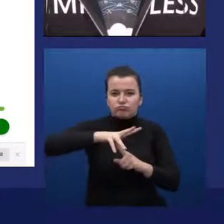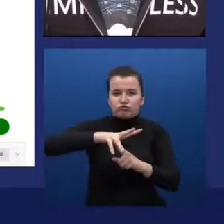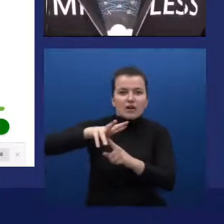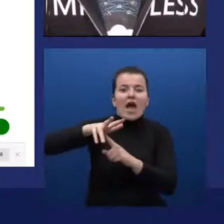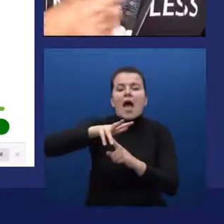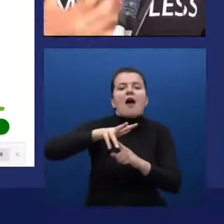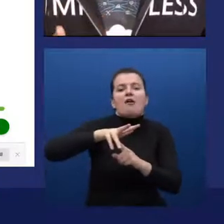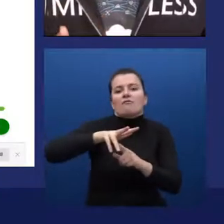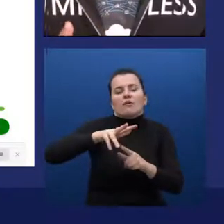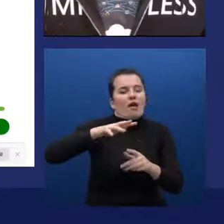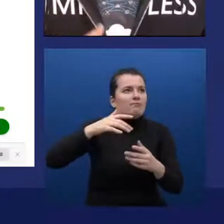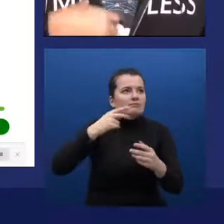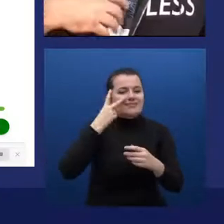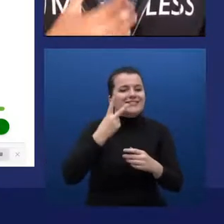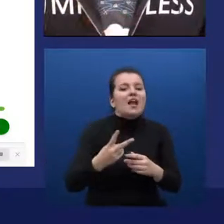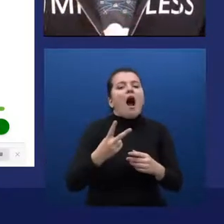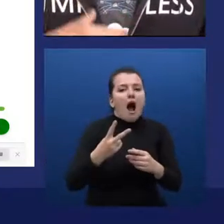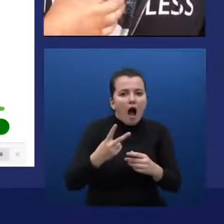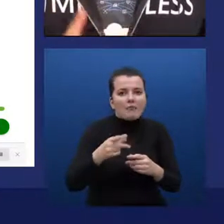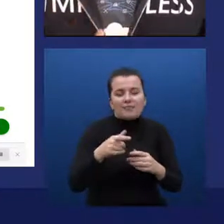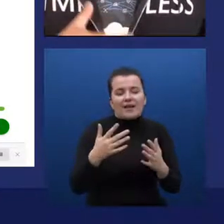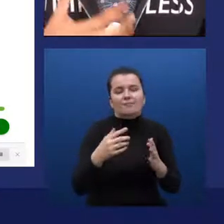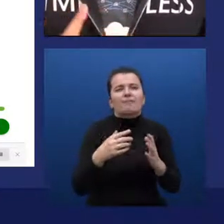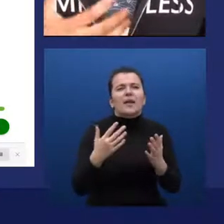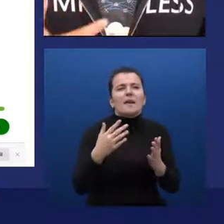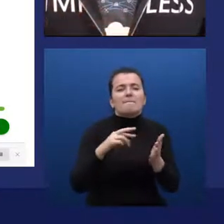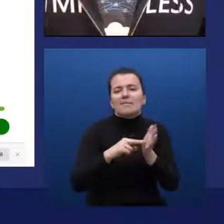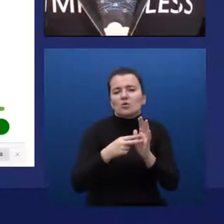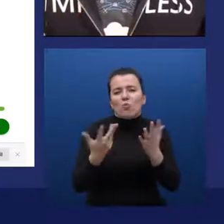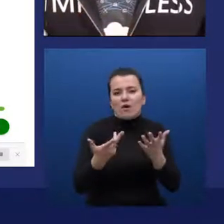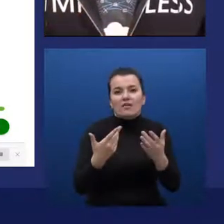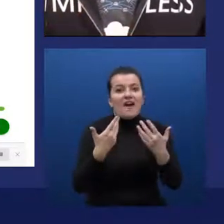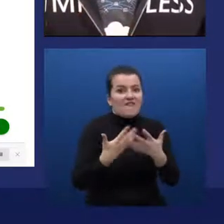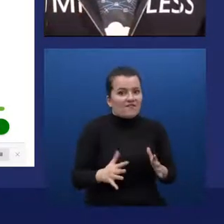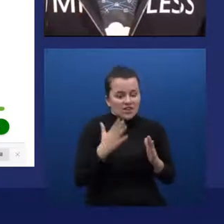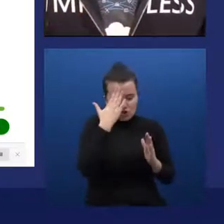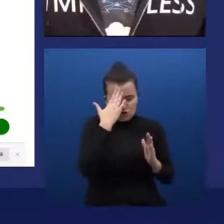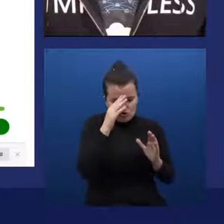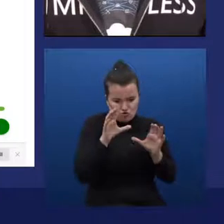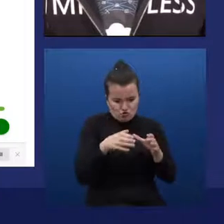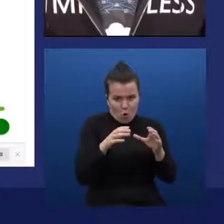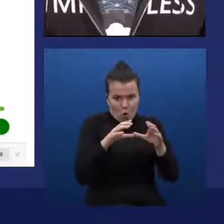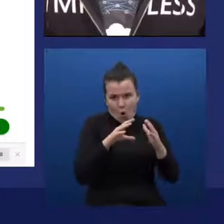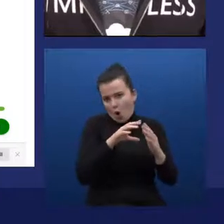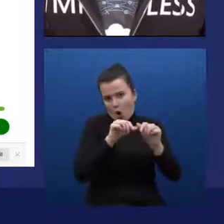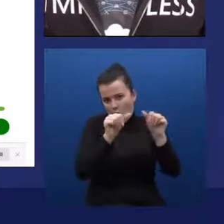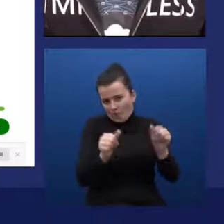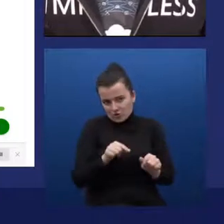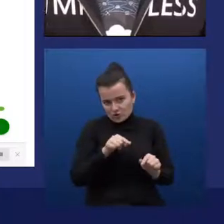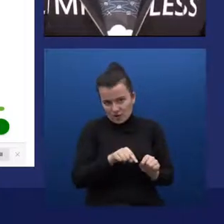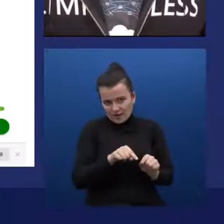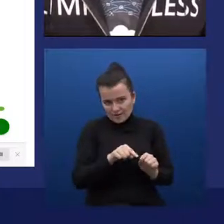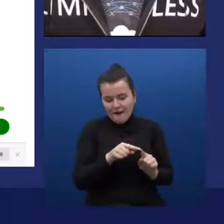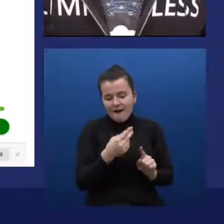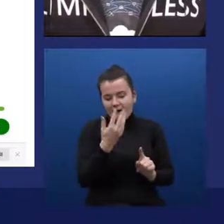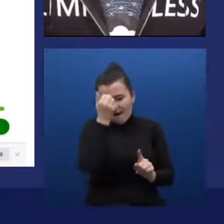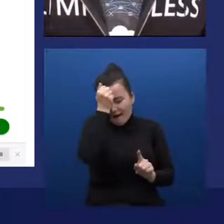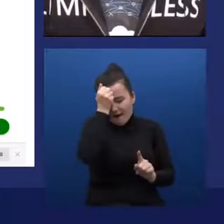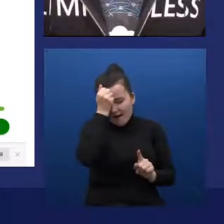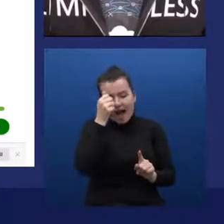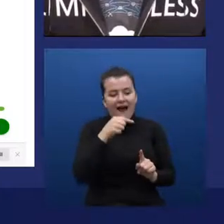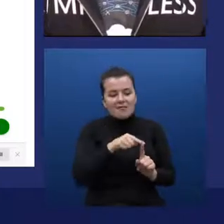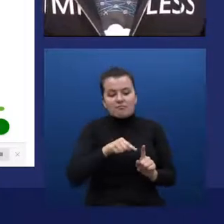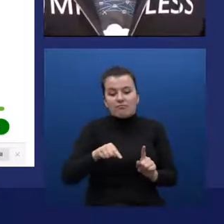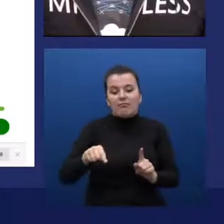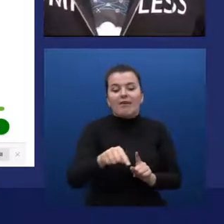actually, you know, you're recalling your knowledge on a specific object, so that it's certain about what it's looking at